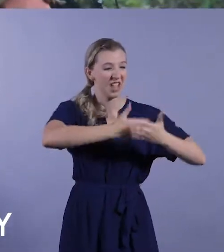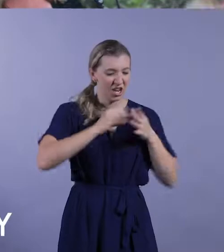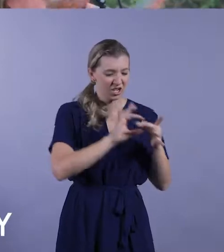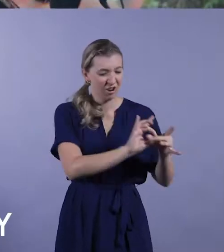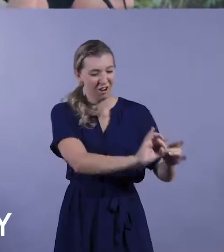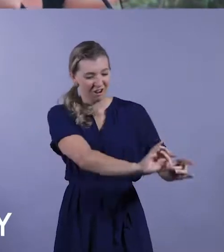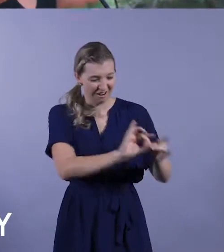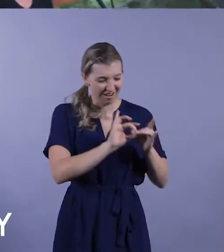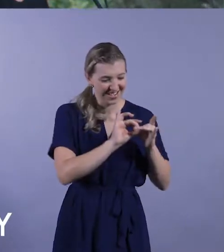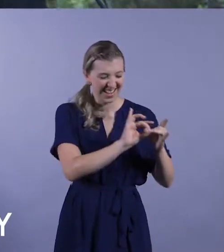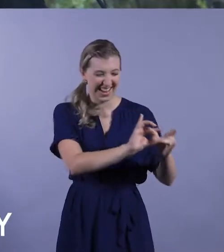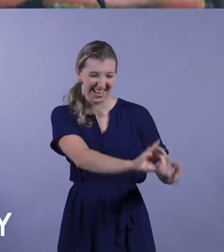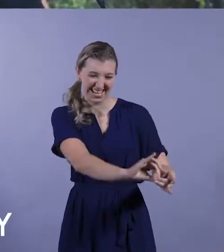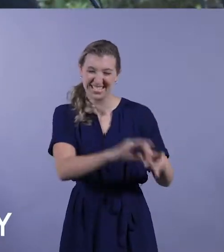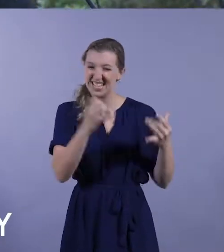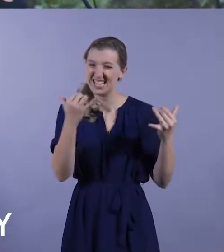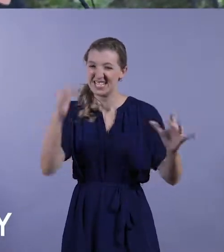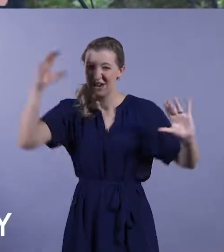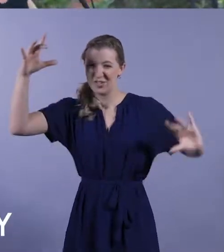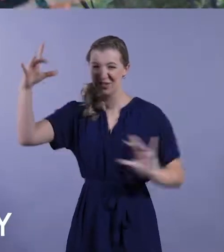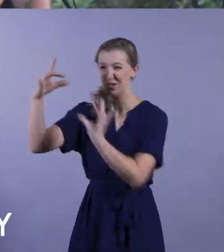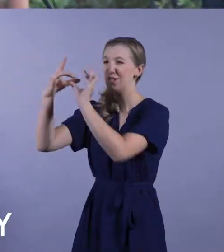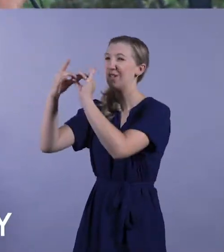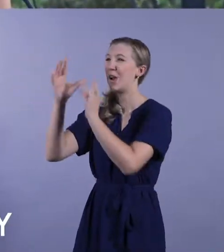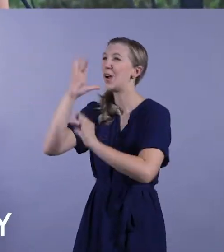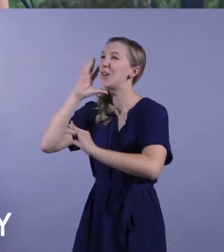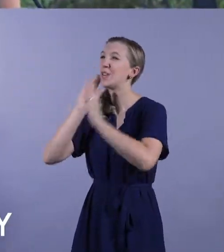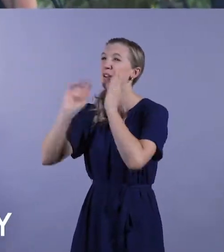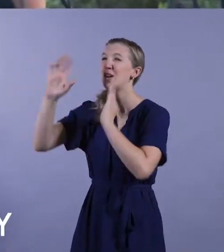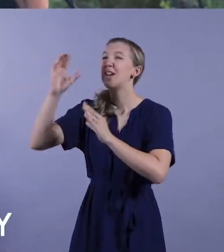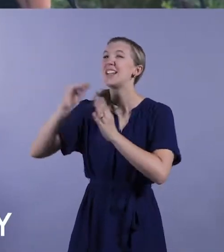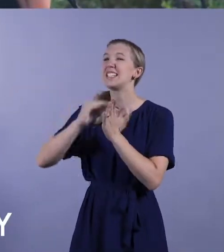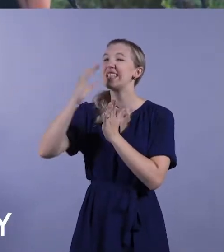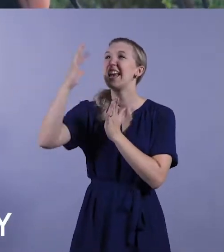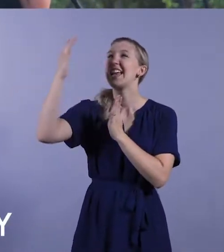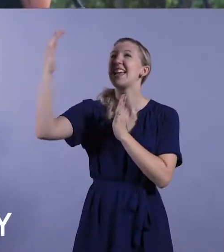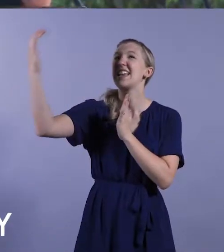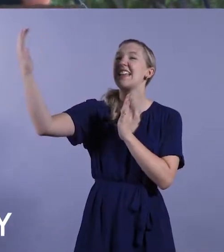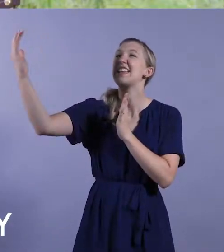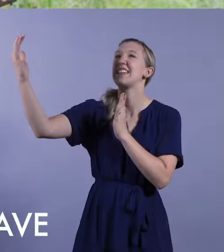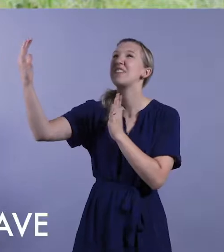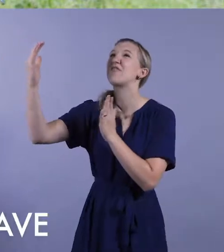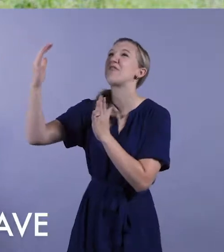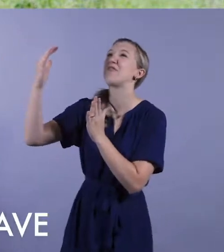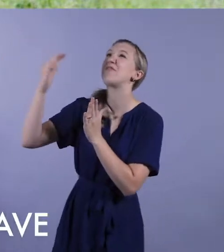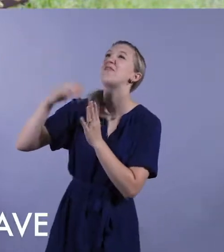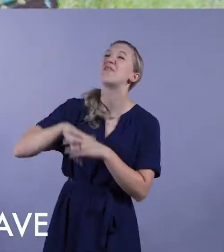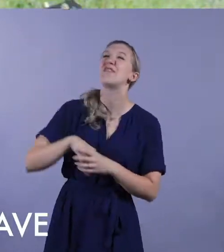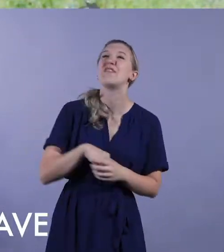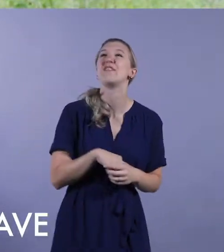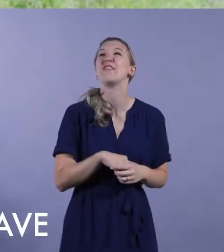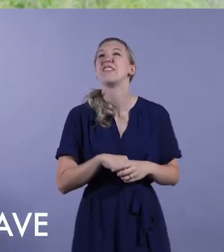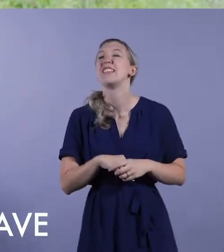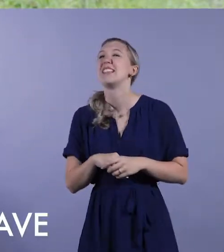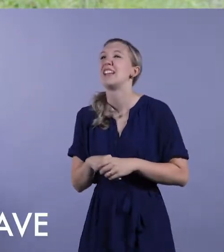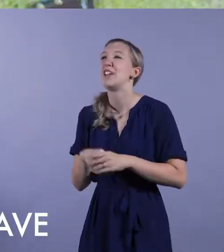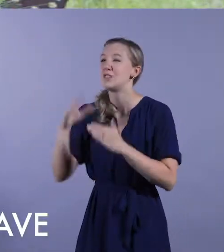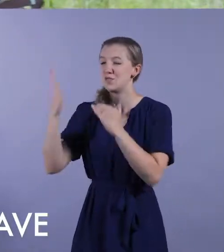out of the darkness, into your glorious day.